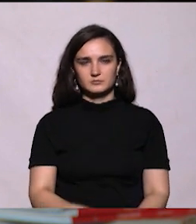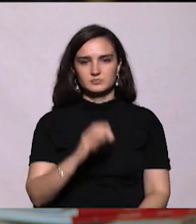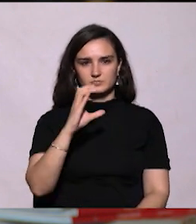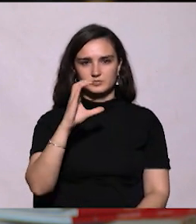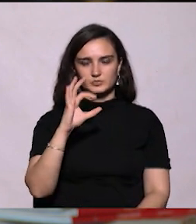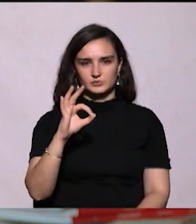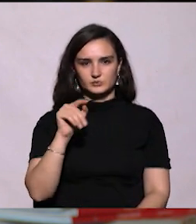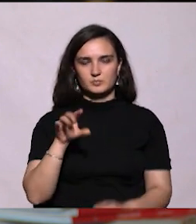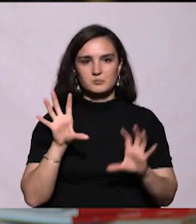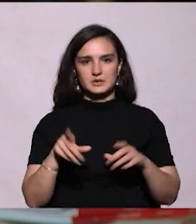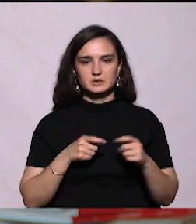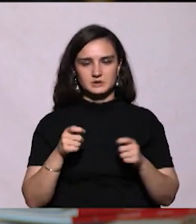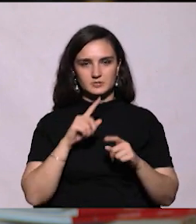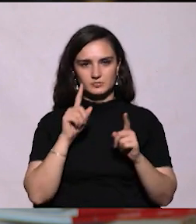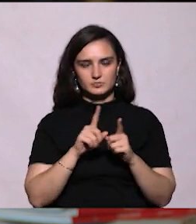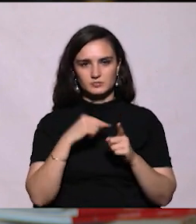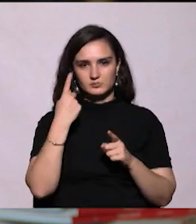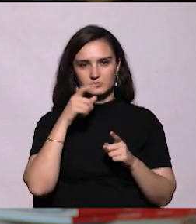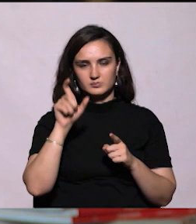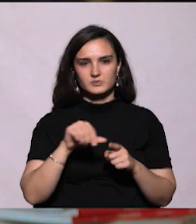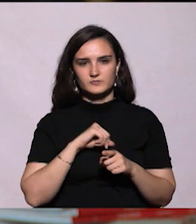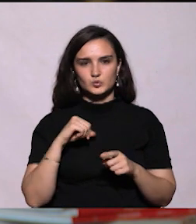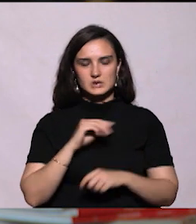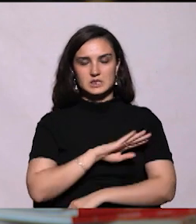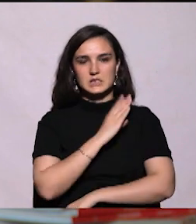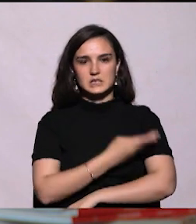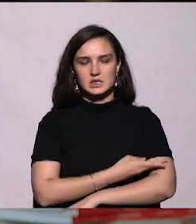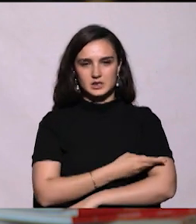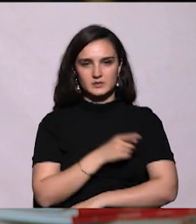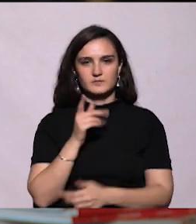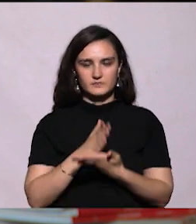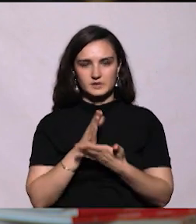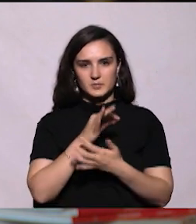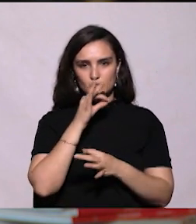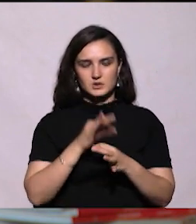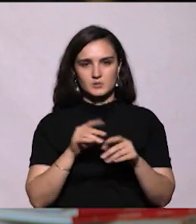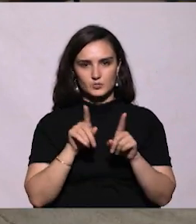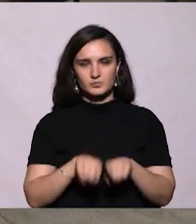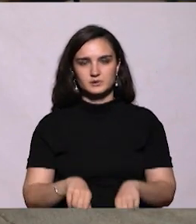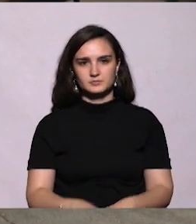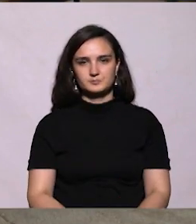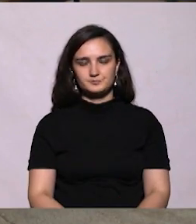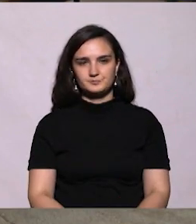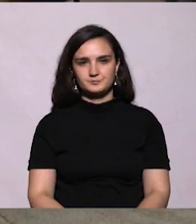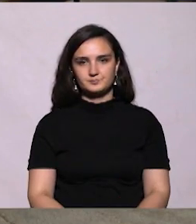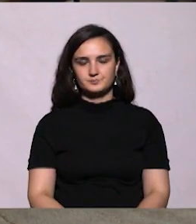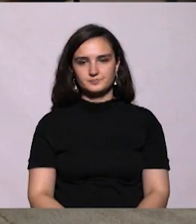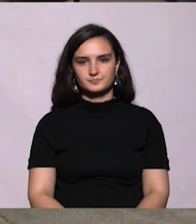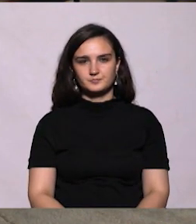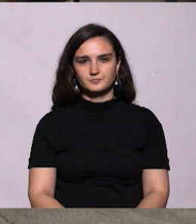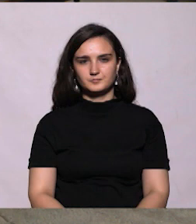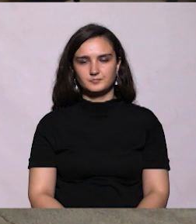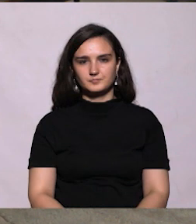is like a president. It's the person with the most power and the most responsibility. This is why being